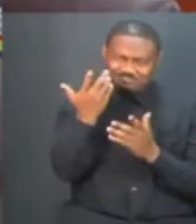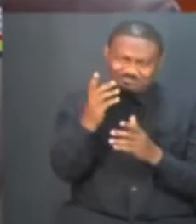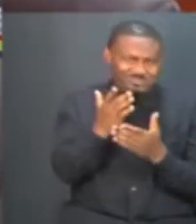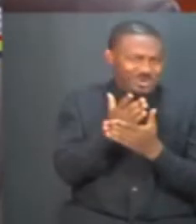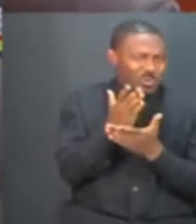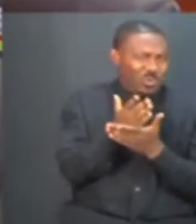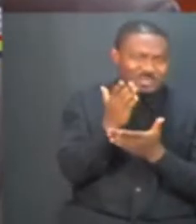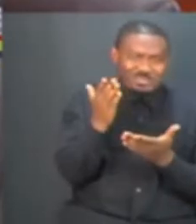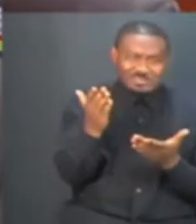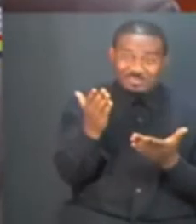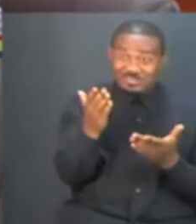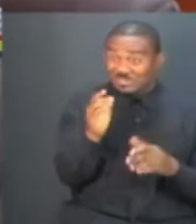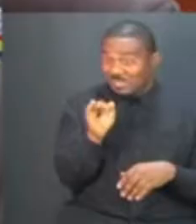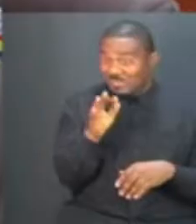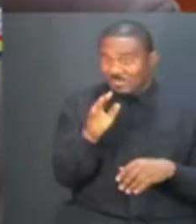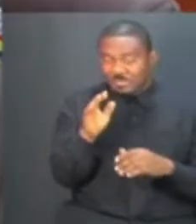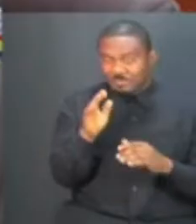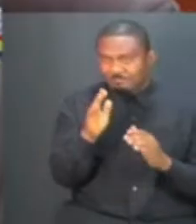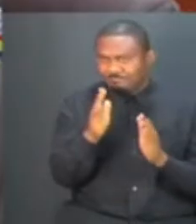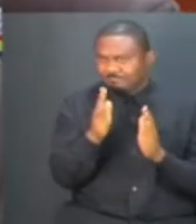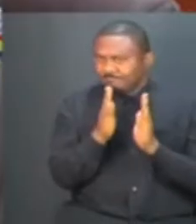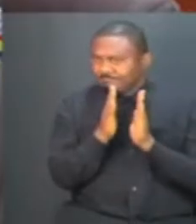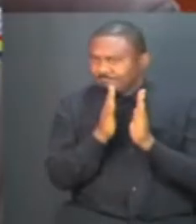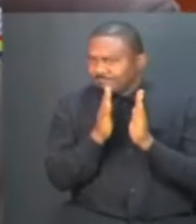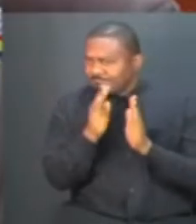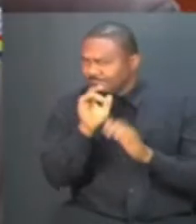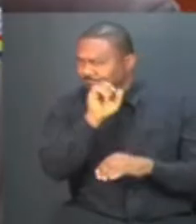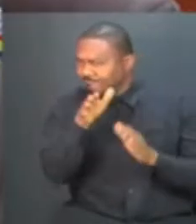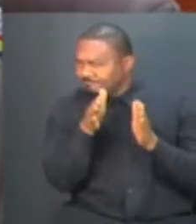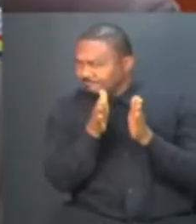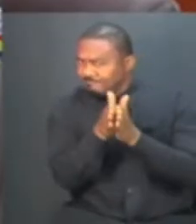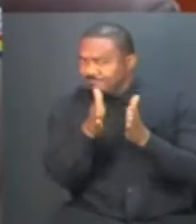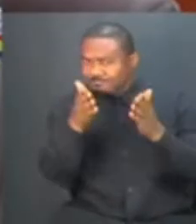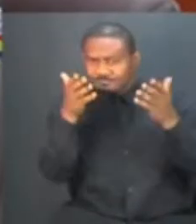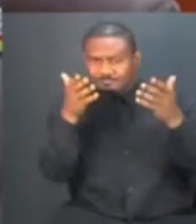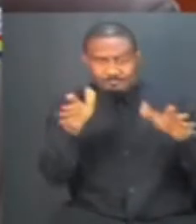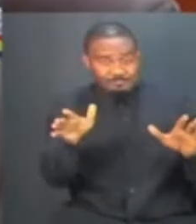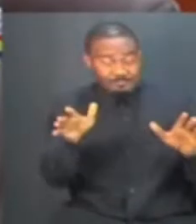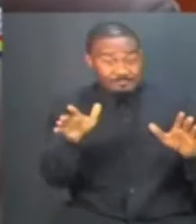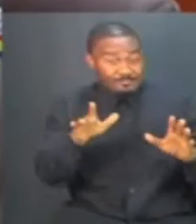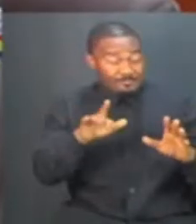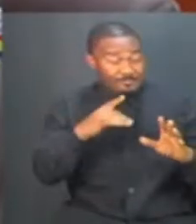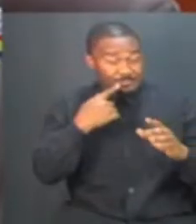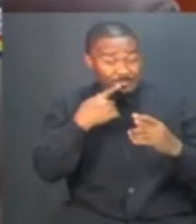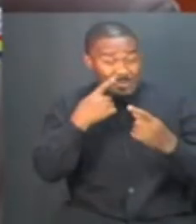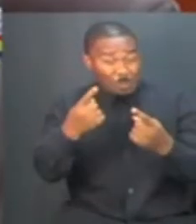is asked and answered, it is if the member is not